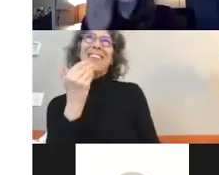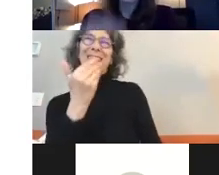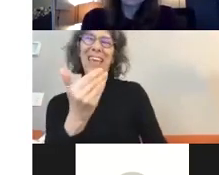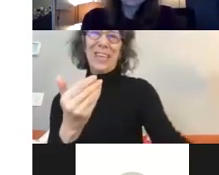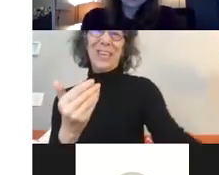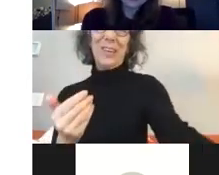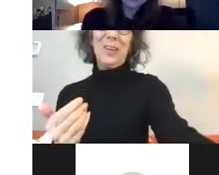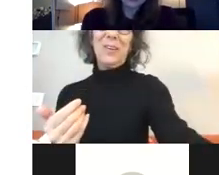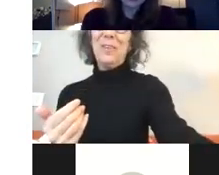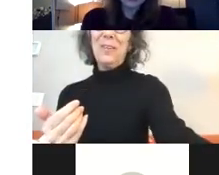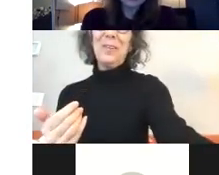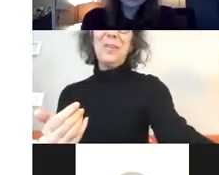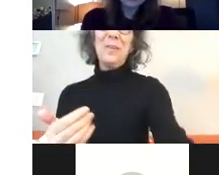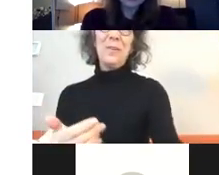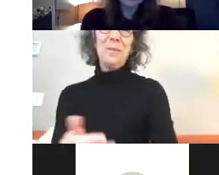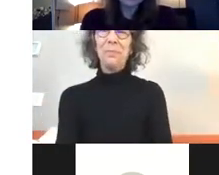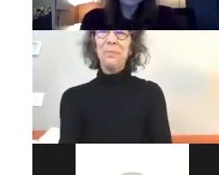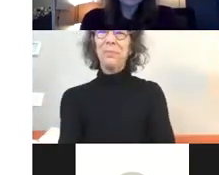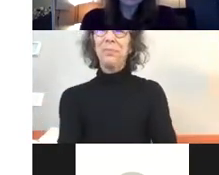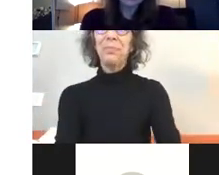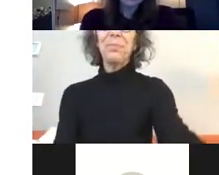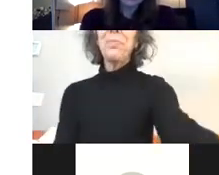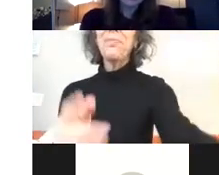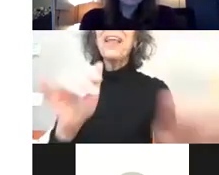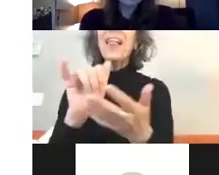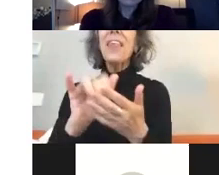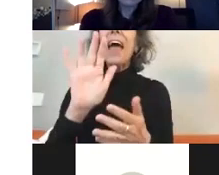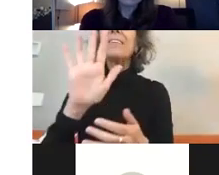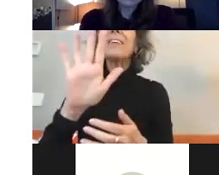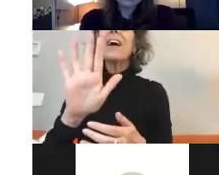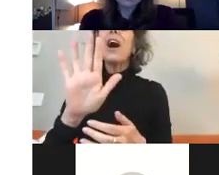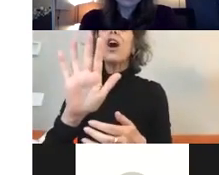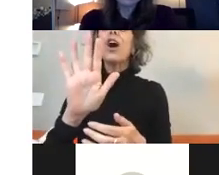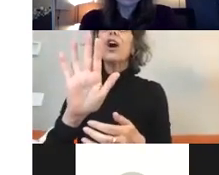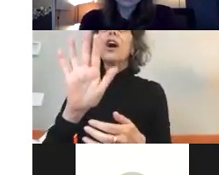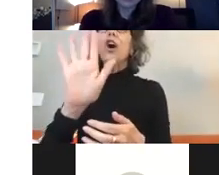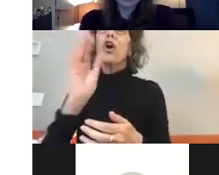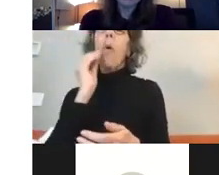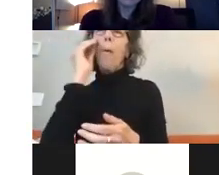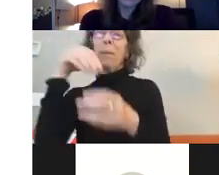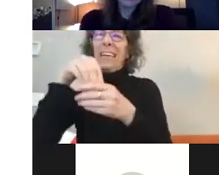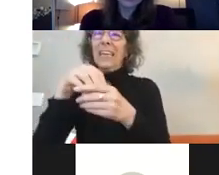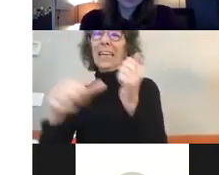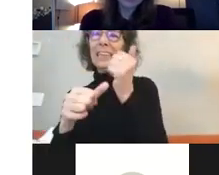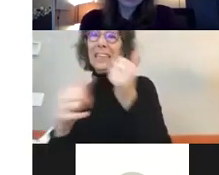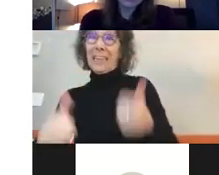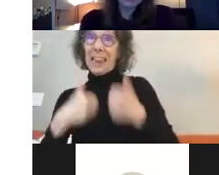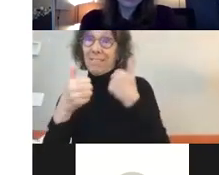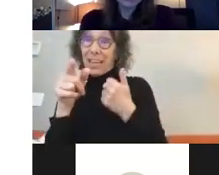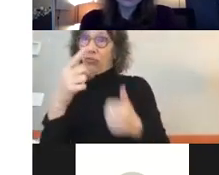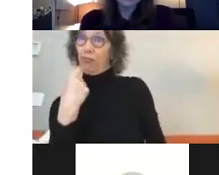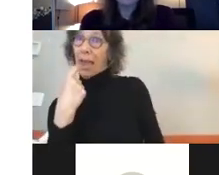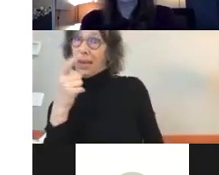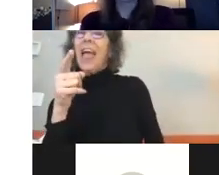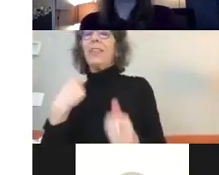in red, this is her unit inside the assisted living. And this is the green person who came earlier, like